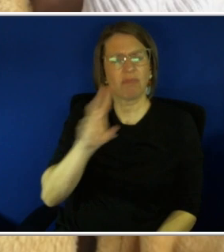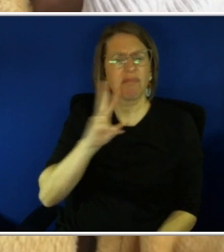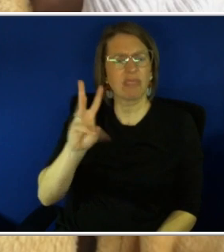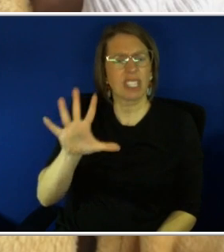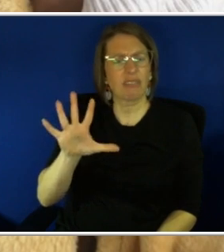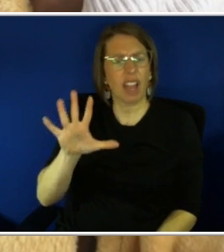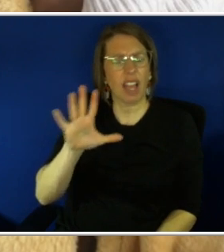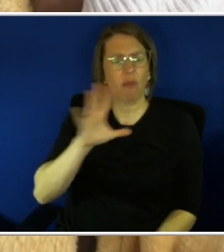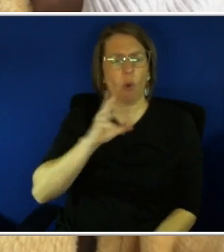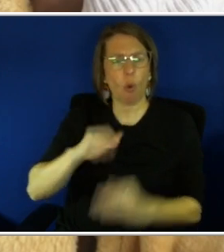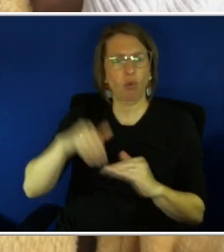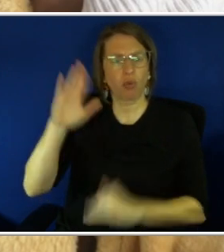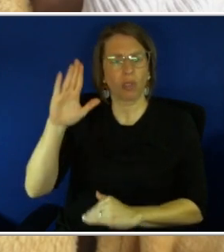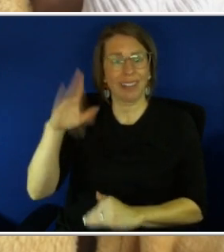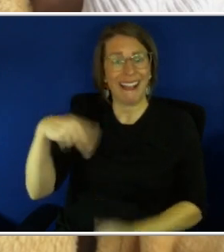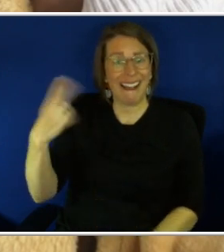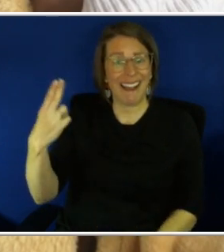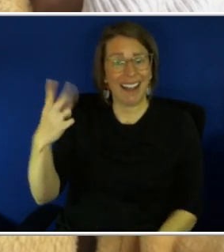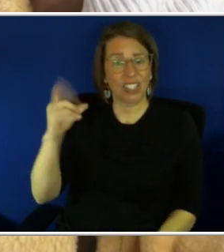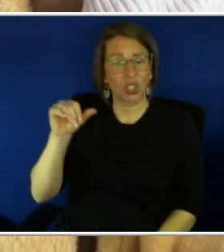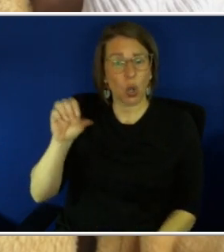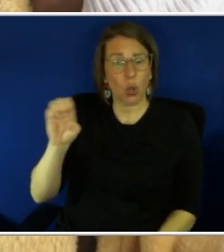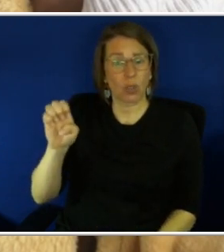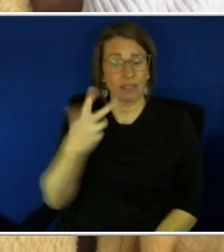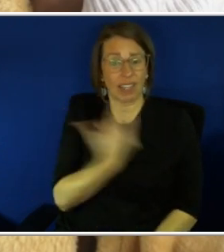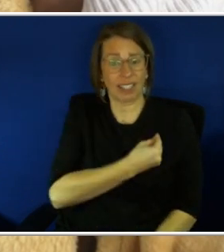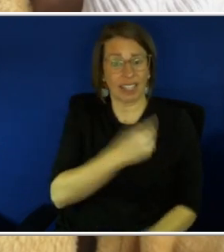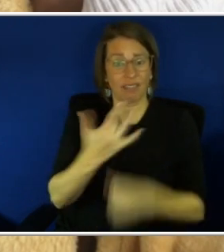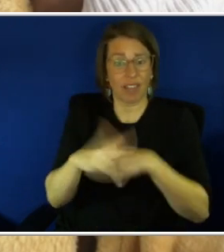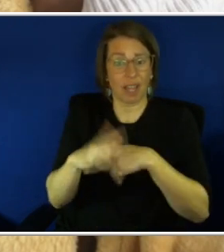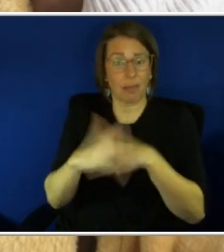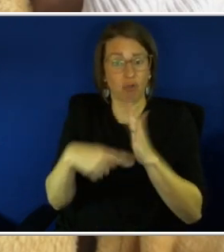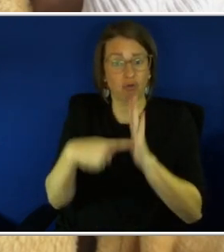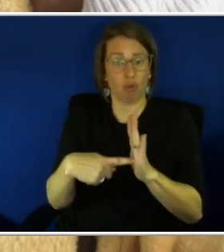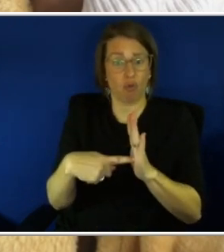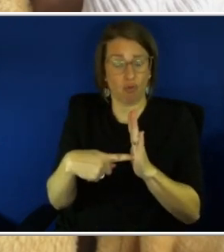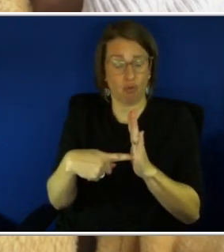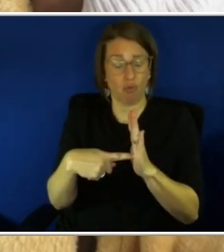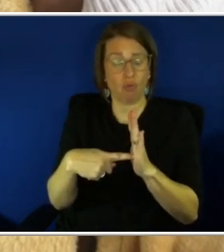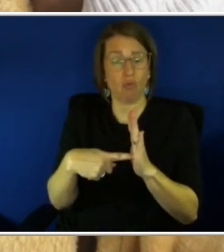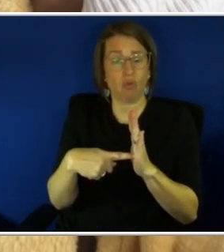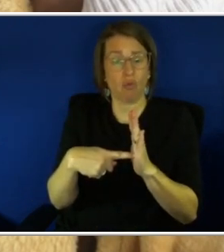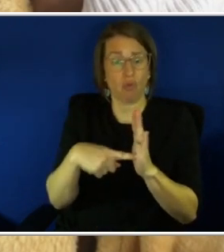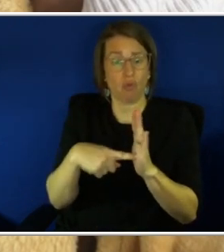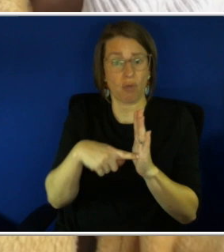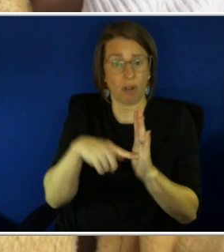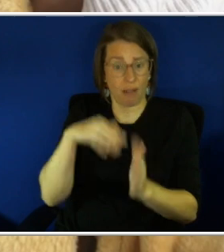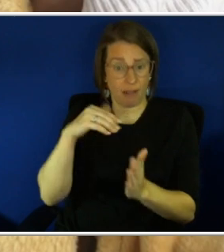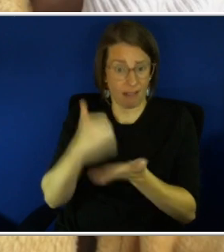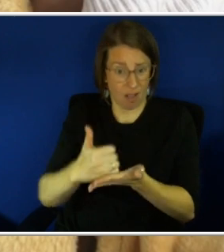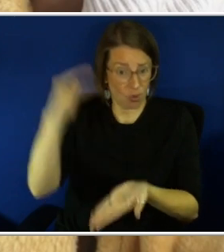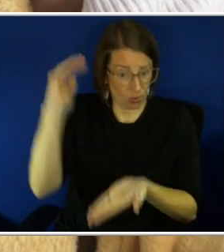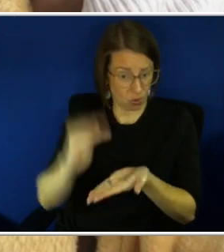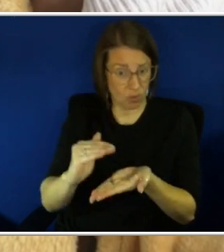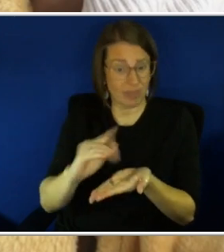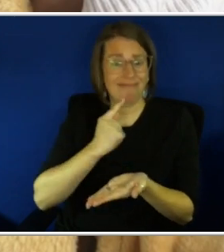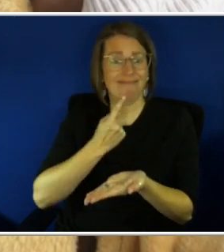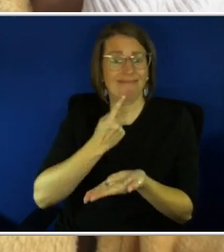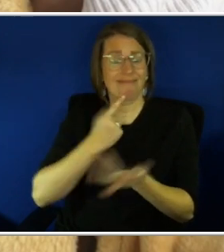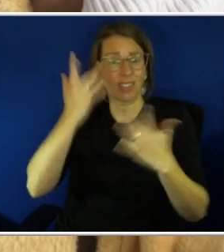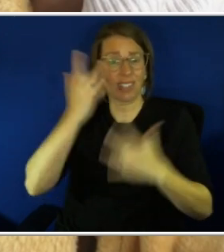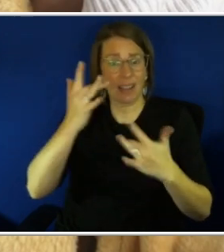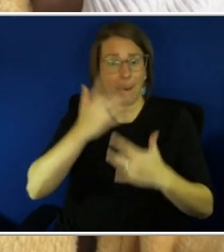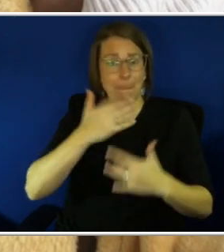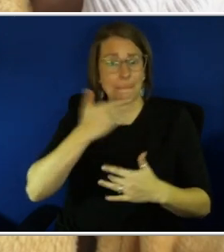the high-dose vaccine is available, and that has actually shown to help reduce the risk of severe disease much better than the